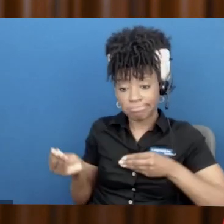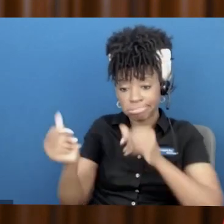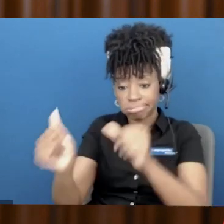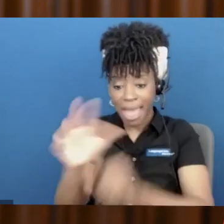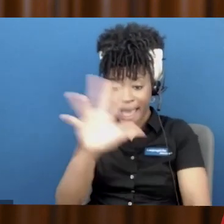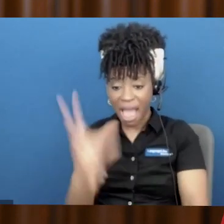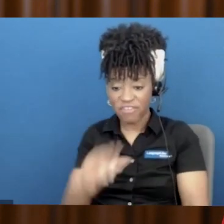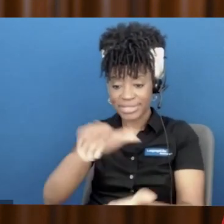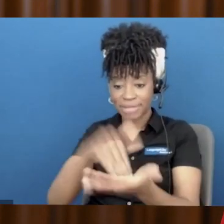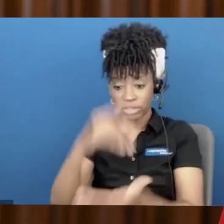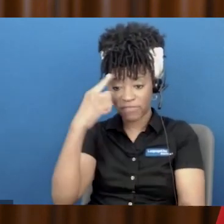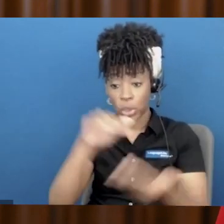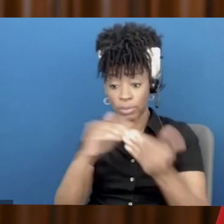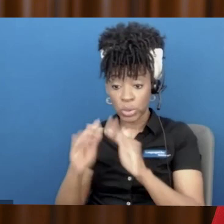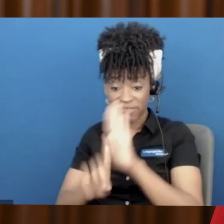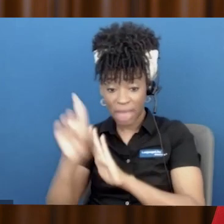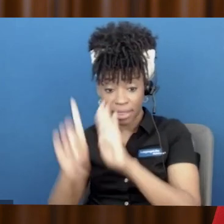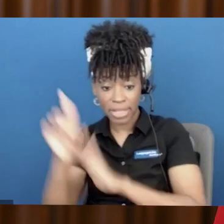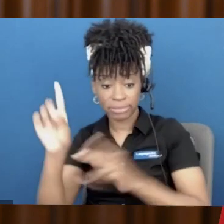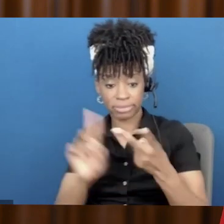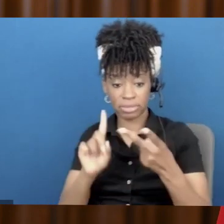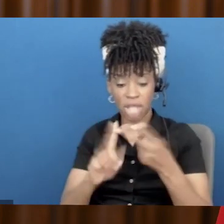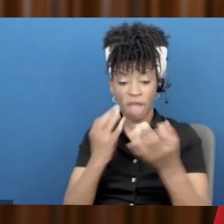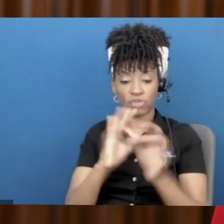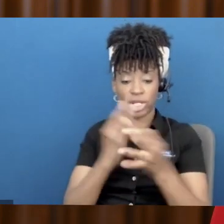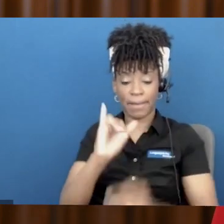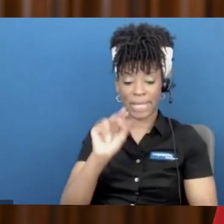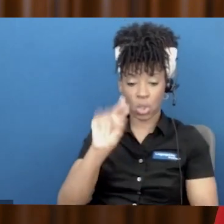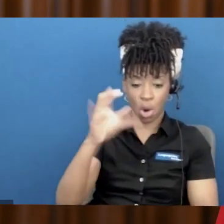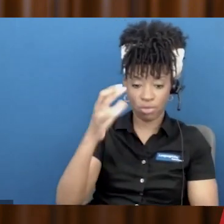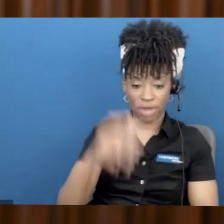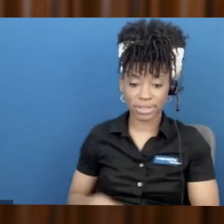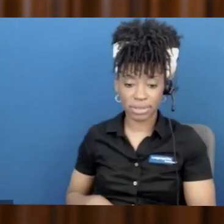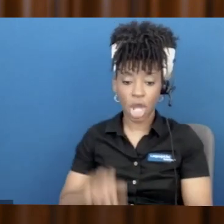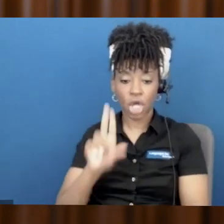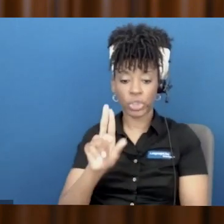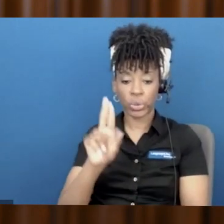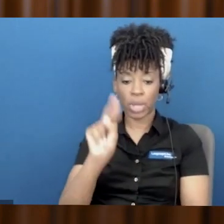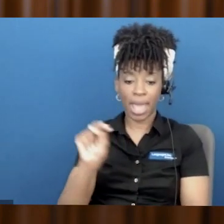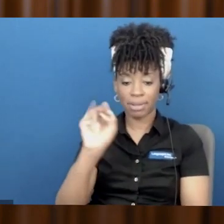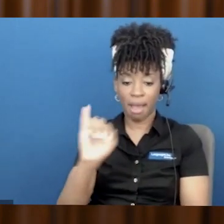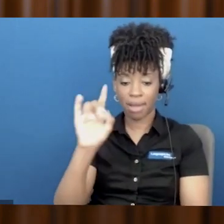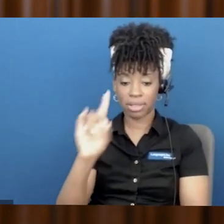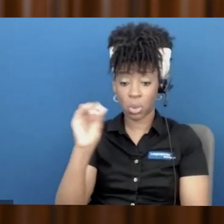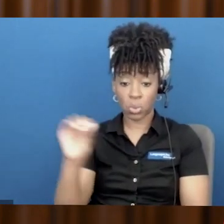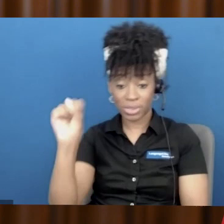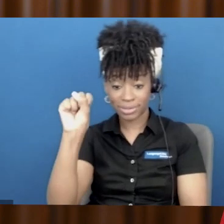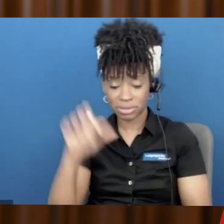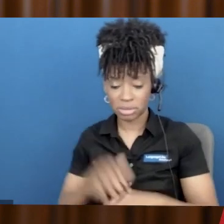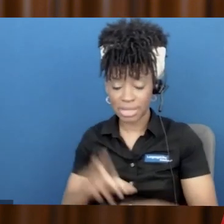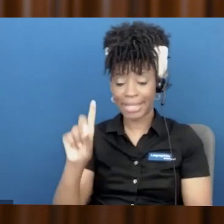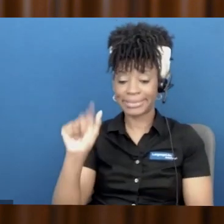African Center for Community Development, Freedom Inc., UNIDOS, and the Dane County Collaboration of Black Service Providers to help